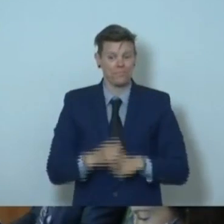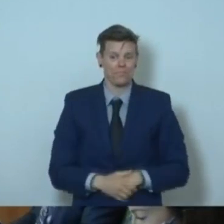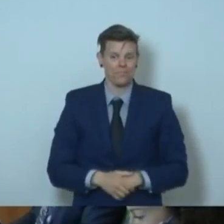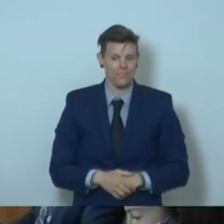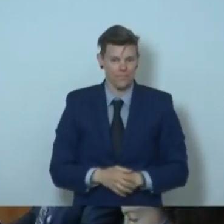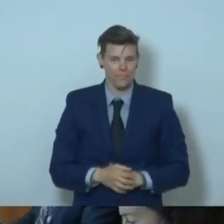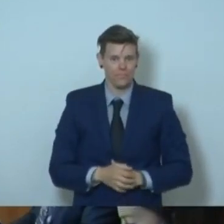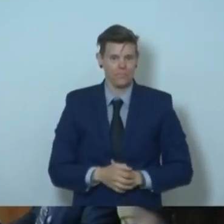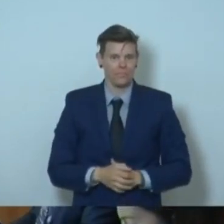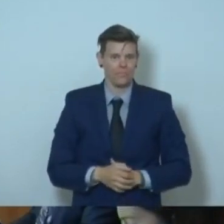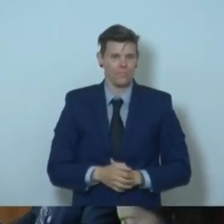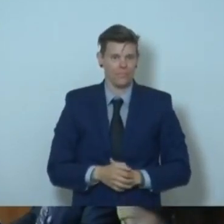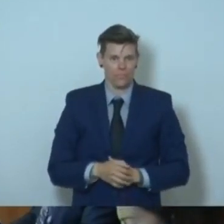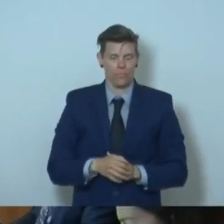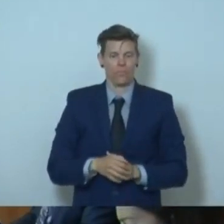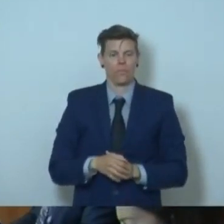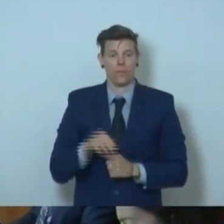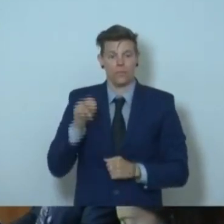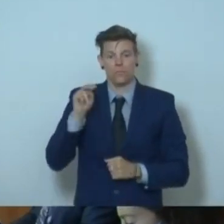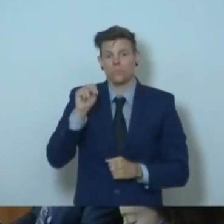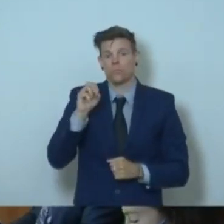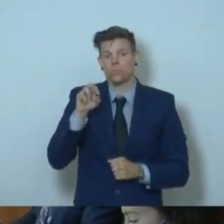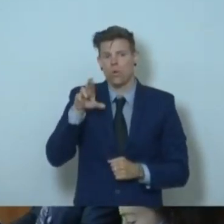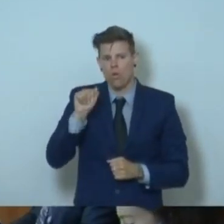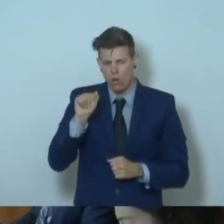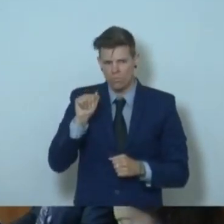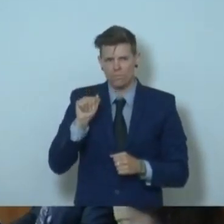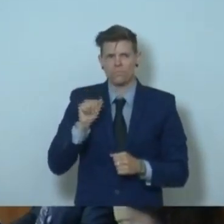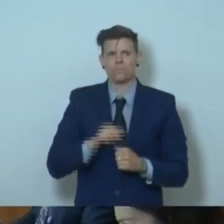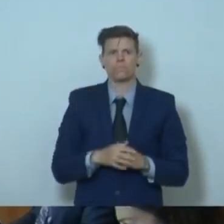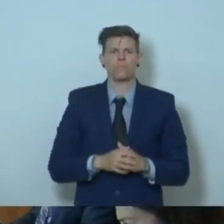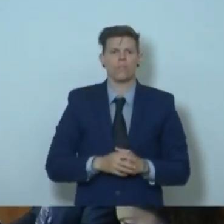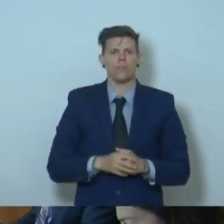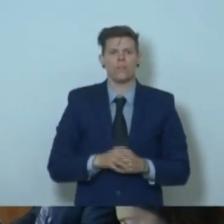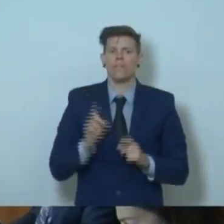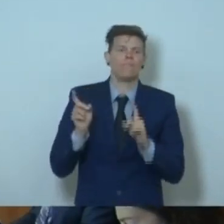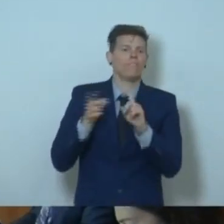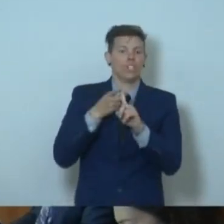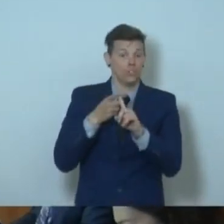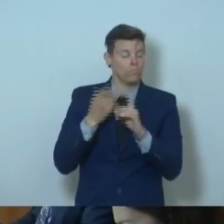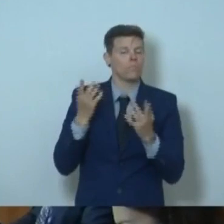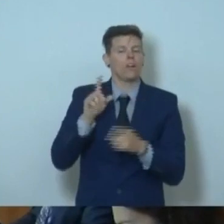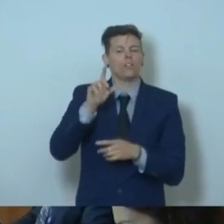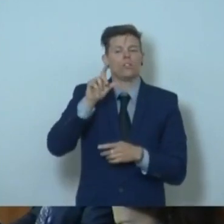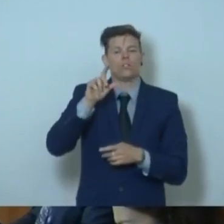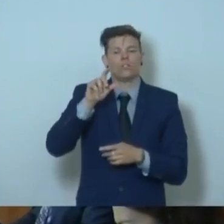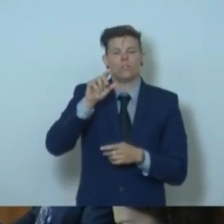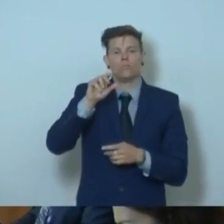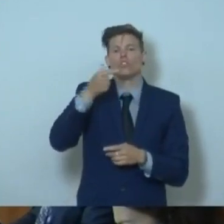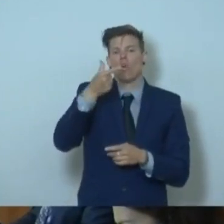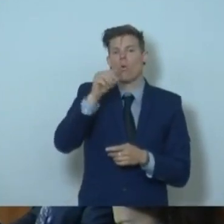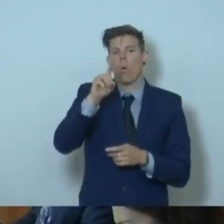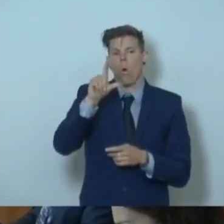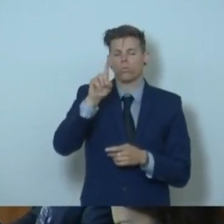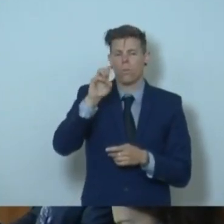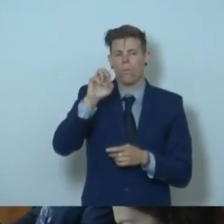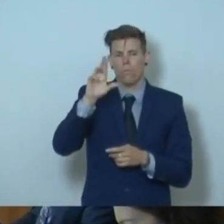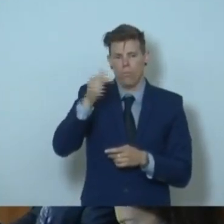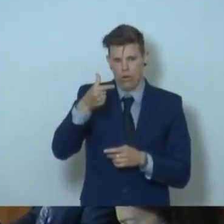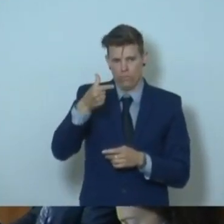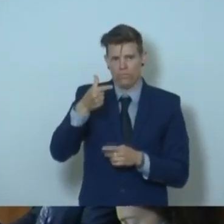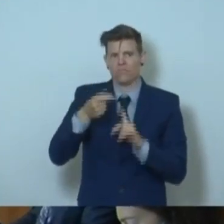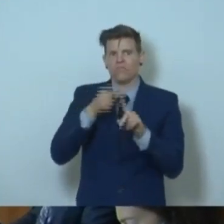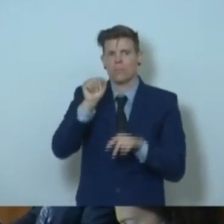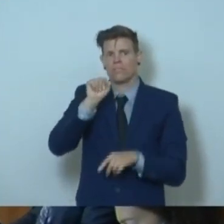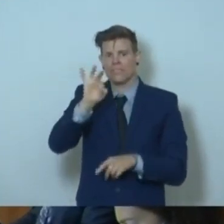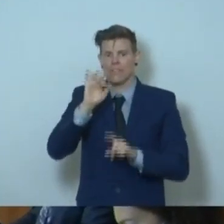Thank you, Governor. All right, folks, we're going to go to Julia Goldberg with the Santa Fe Reporter. Julia, you are unmuted. Go ahead